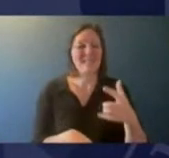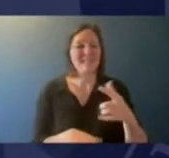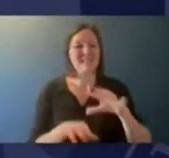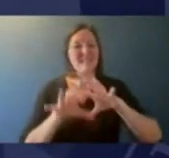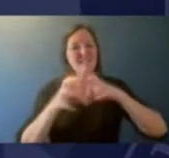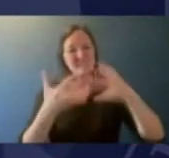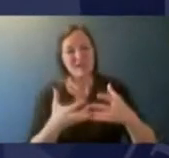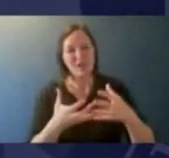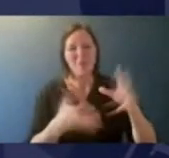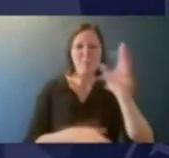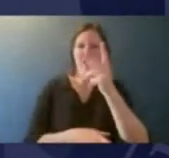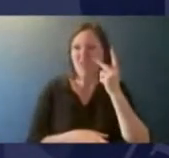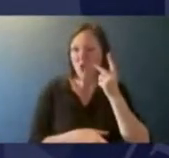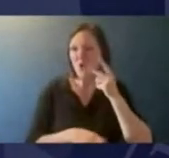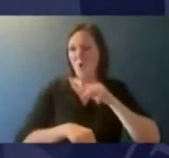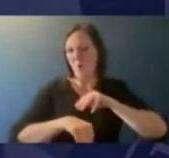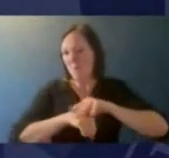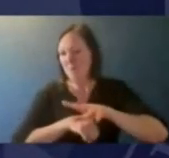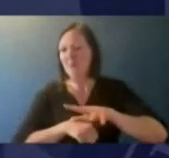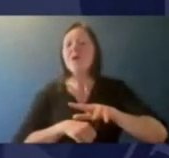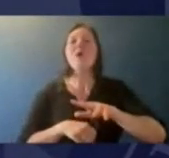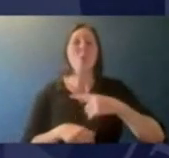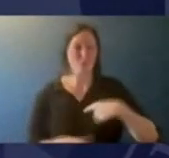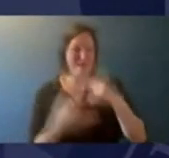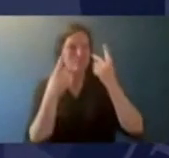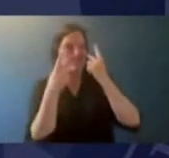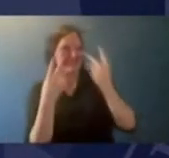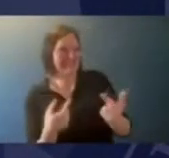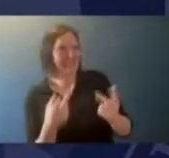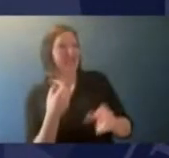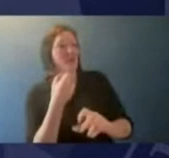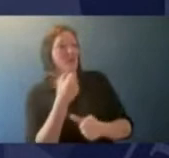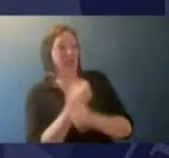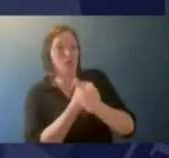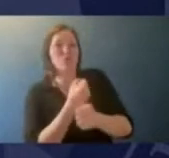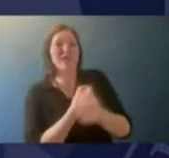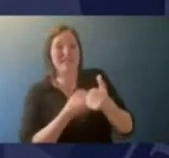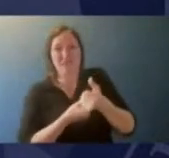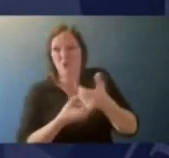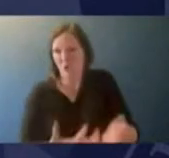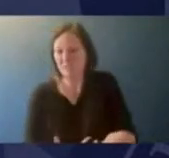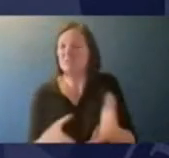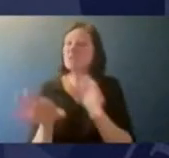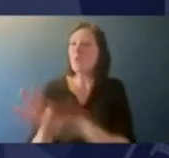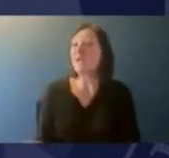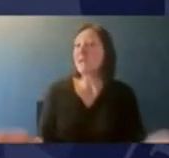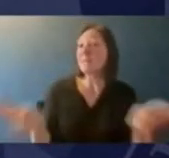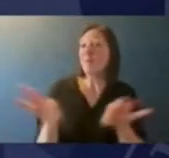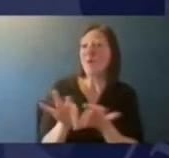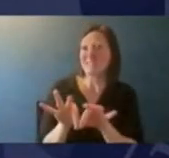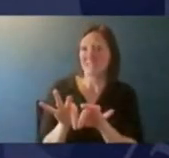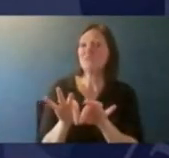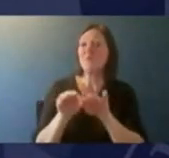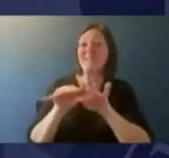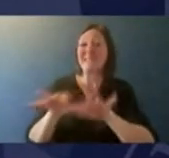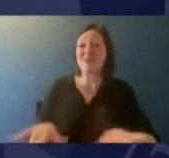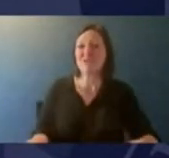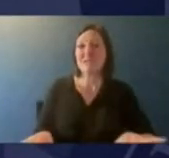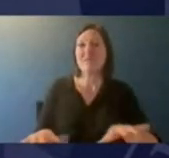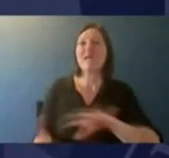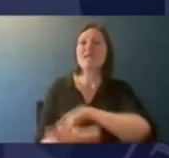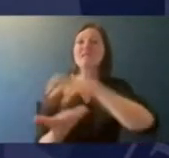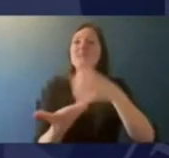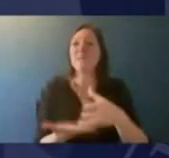We've seen the risks that causes. And it is important to diversify our supply chains and make sure